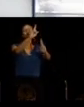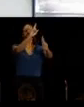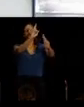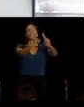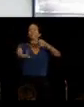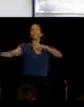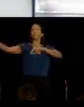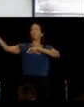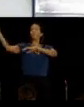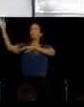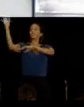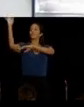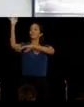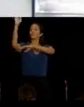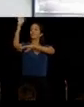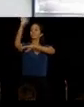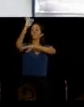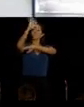held at the